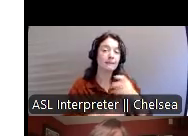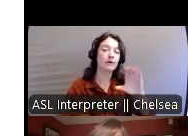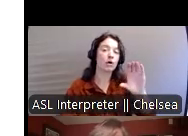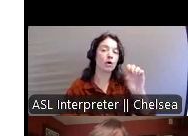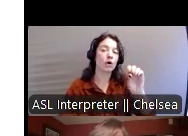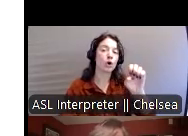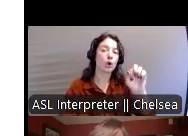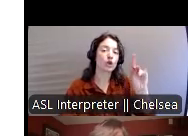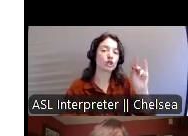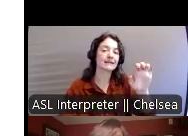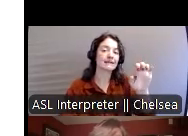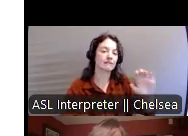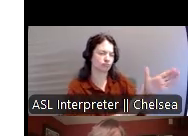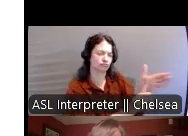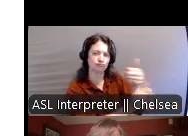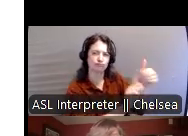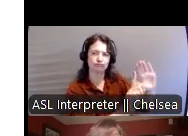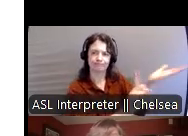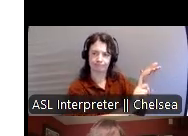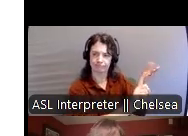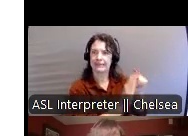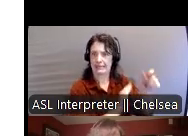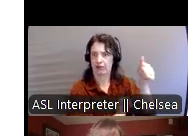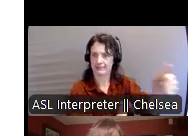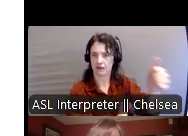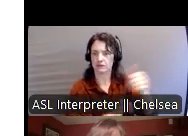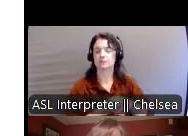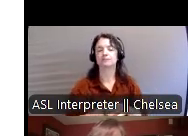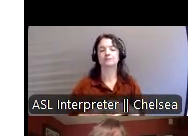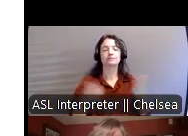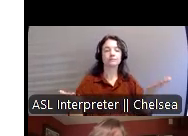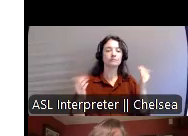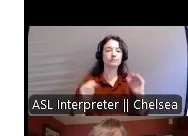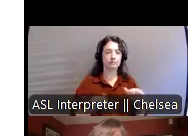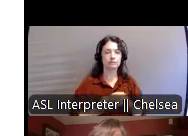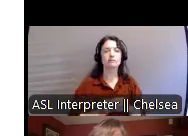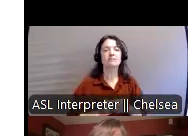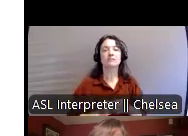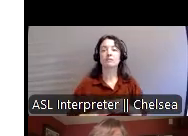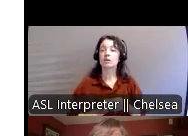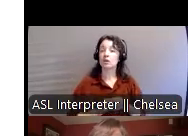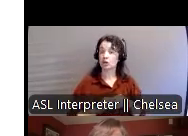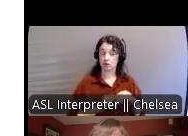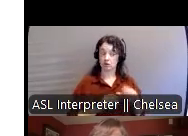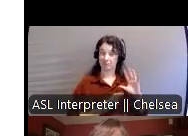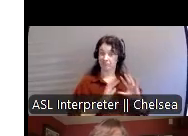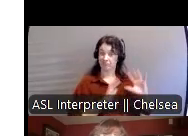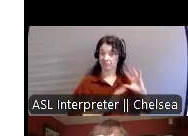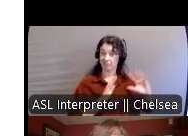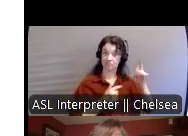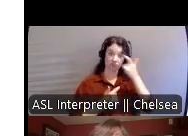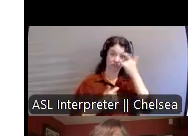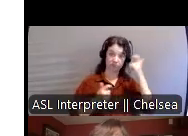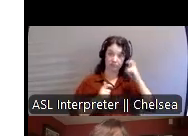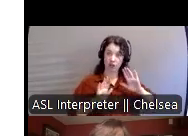control tactics. Childhood trauma for both the survivor and the perpetrator increases lifetime risk